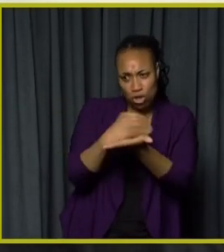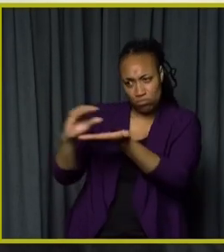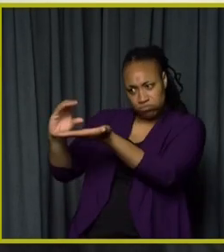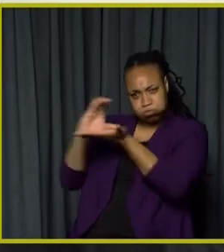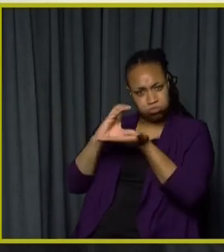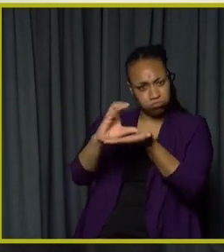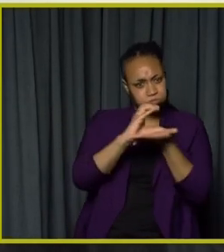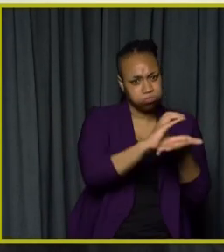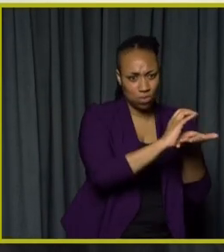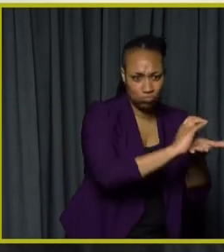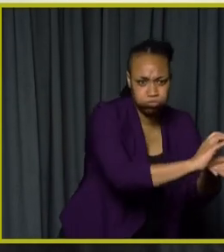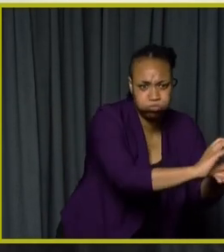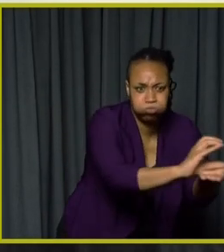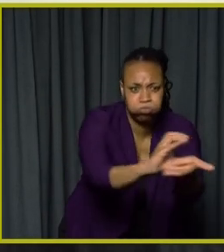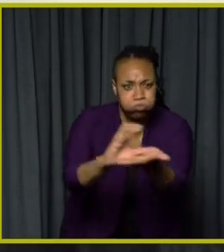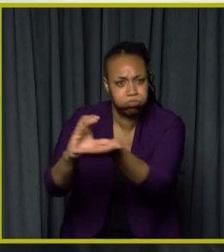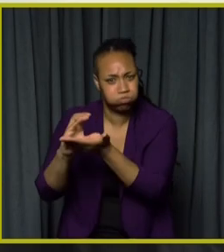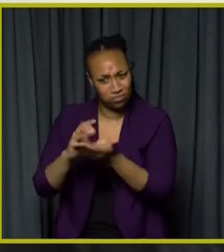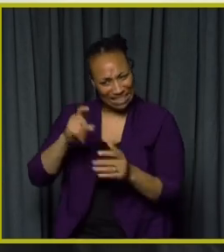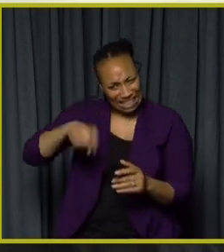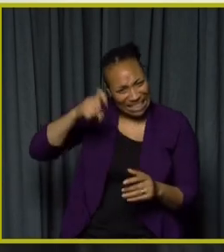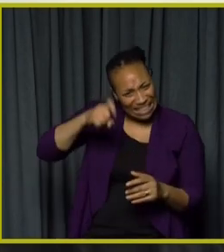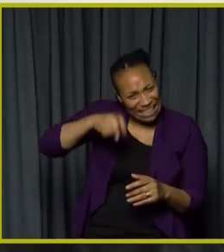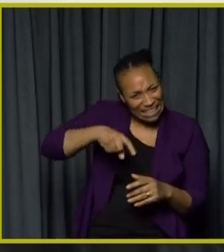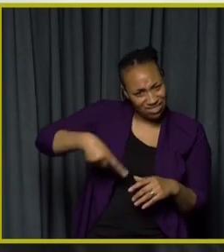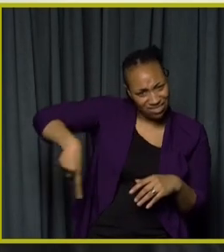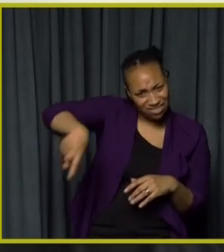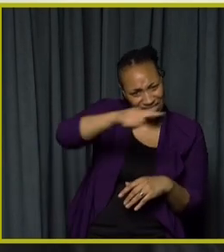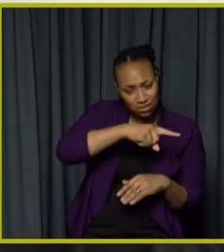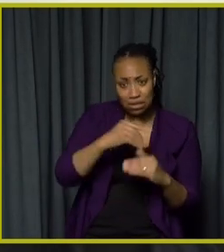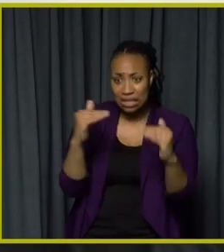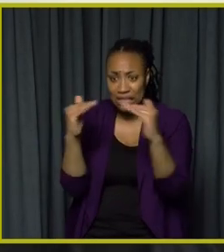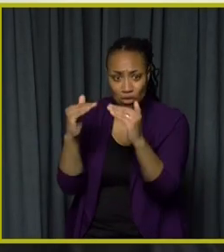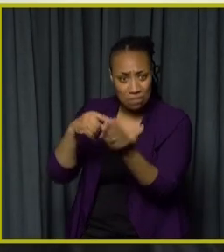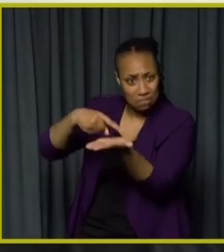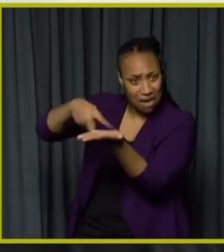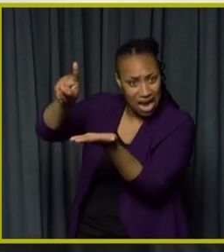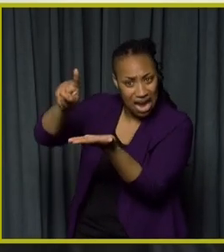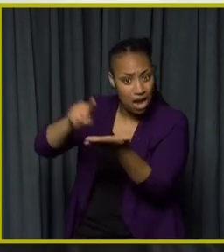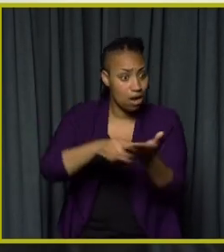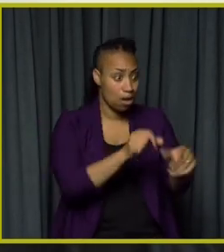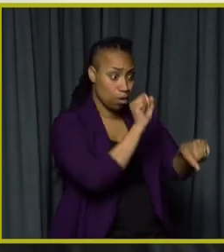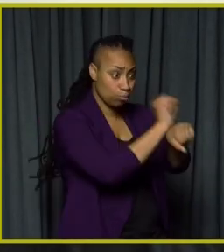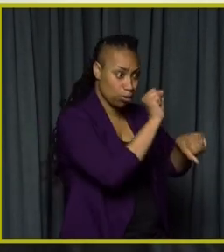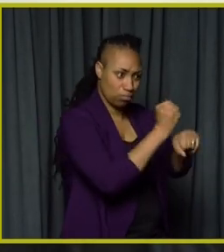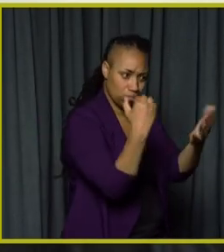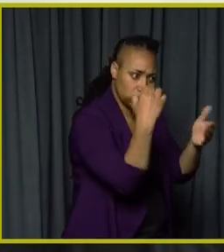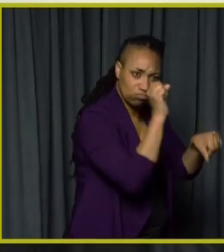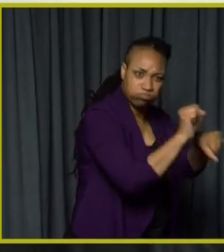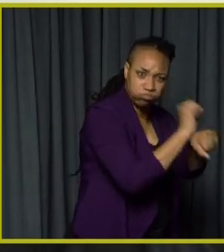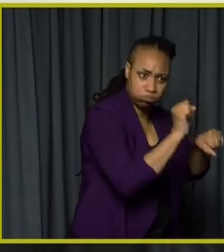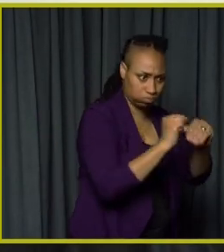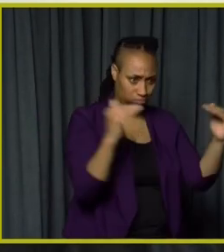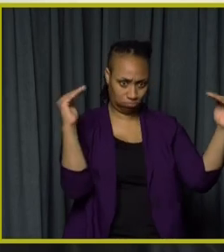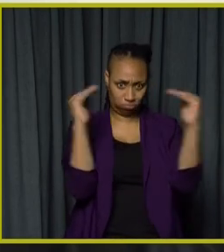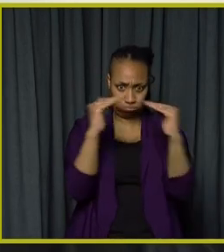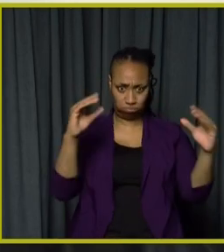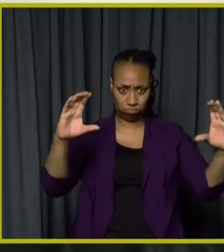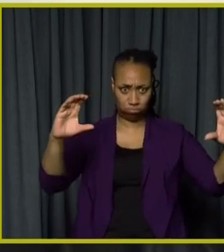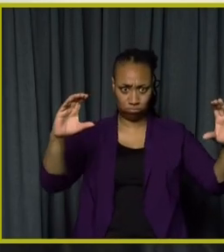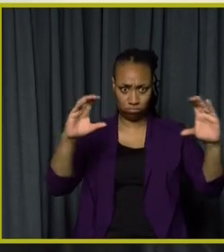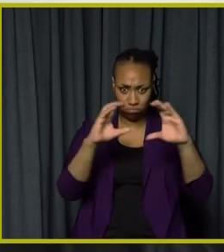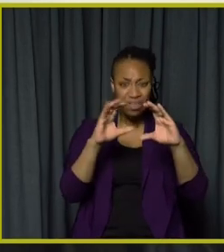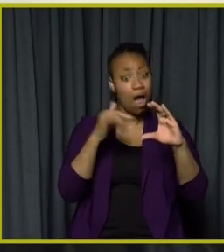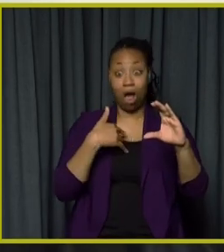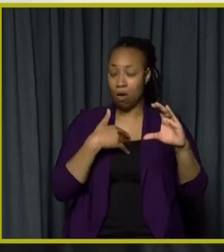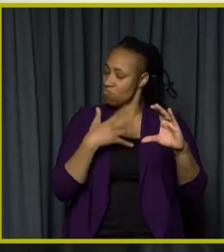and equal pay for equal work. And that is why I'm part of the Poor People's Campaign. That is